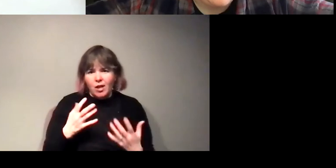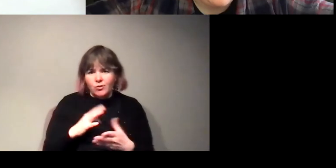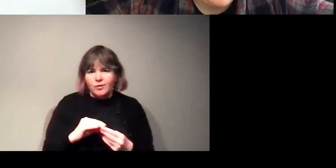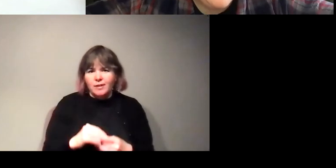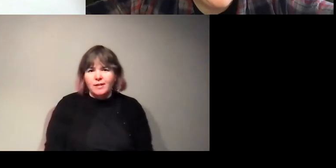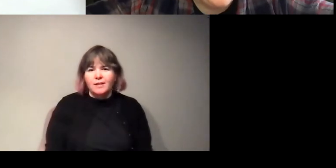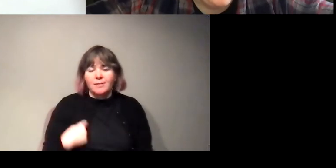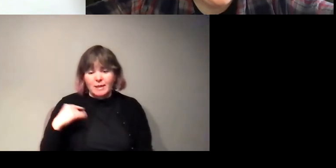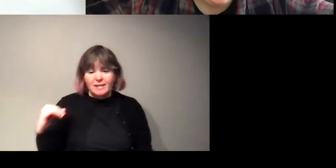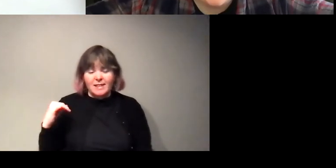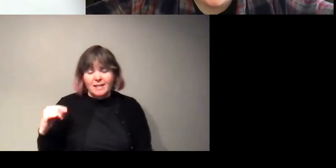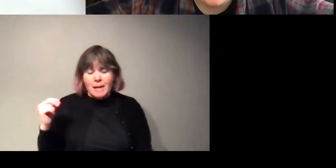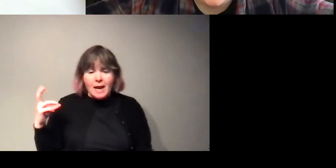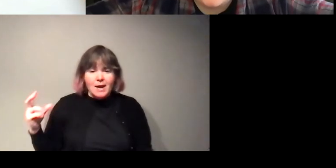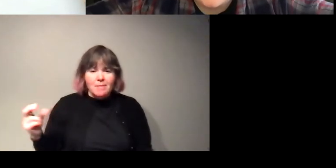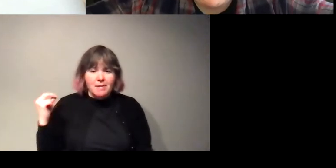relate.